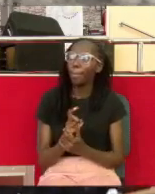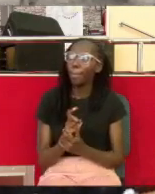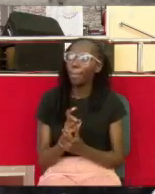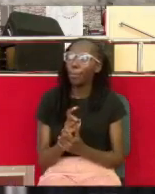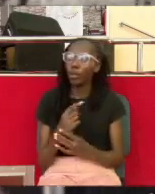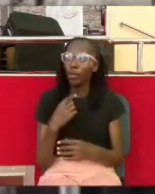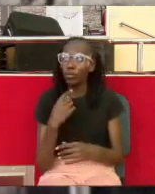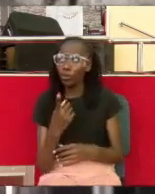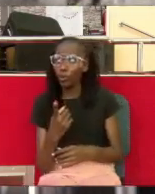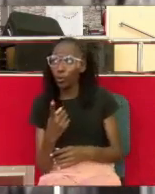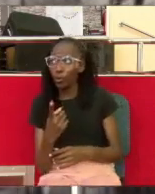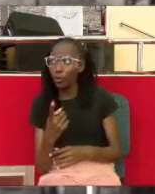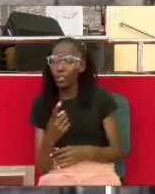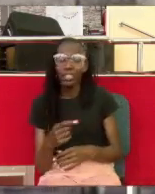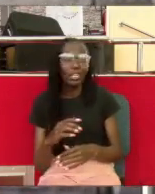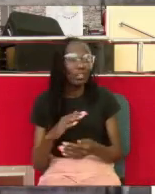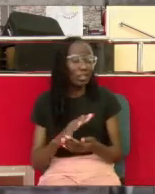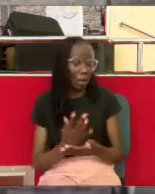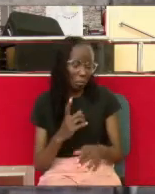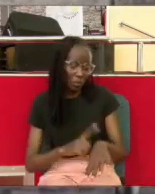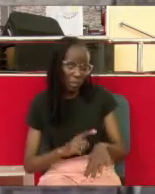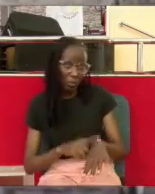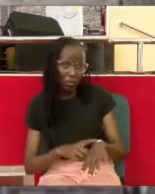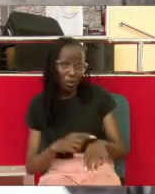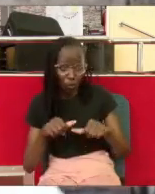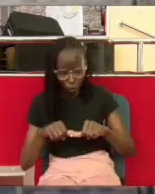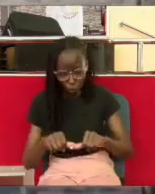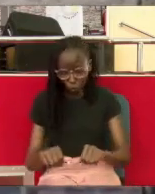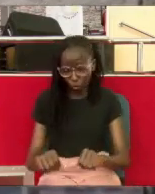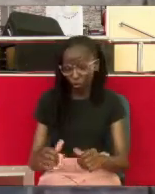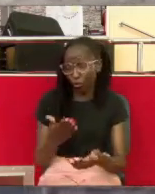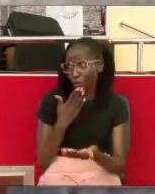So there are moments that we have to keep giving thanks.